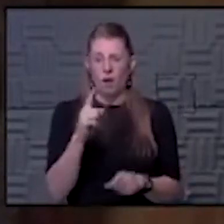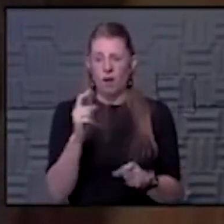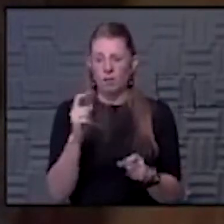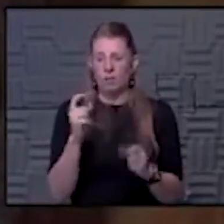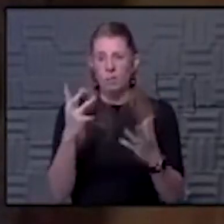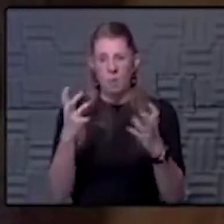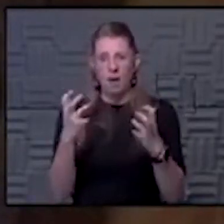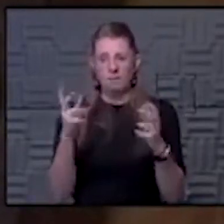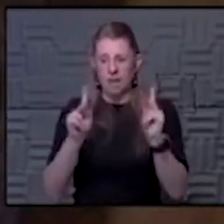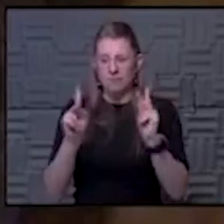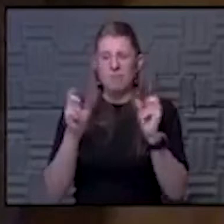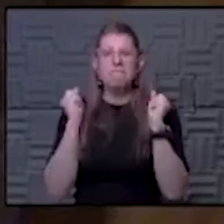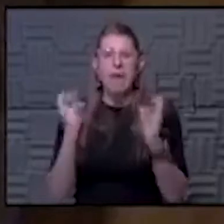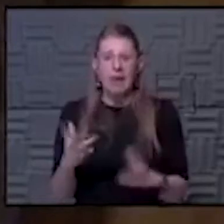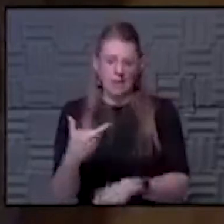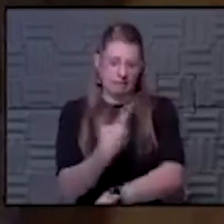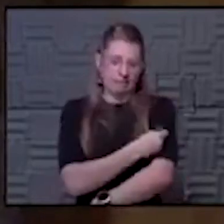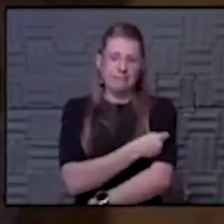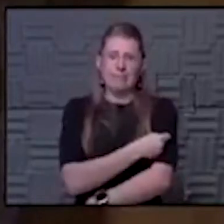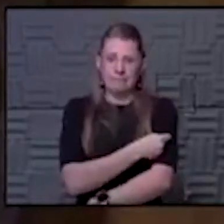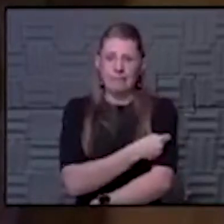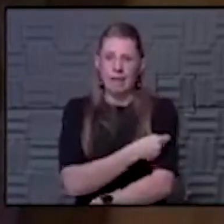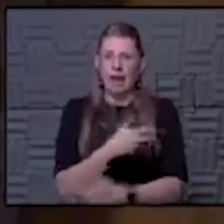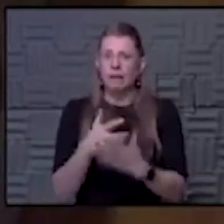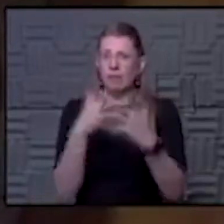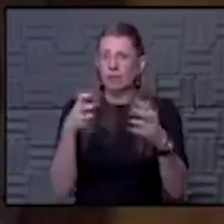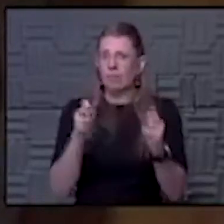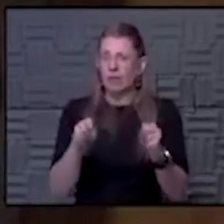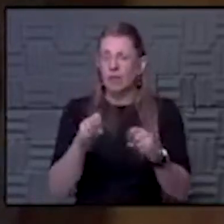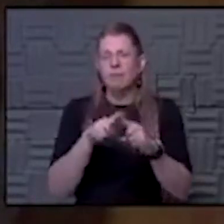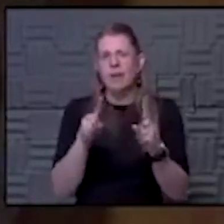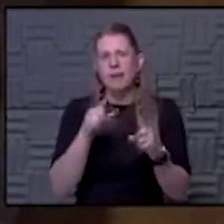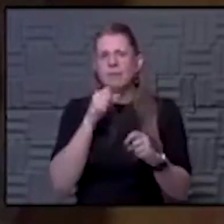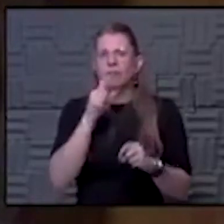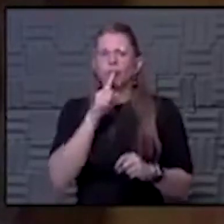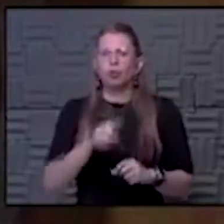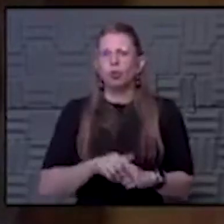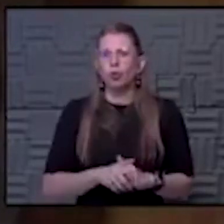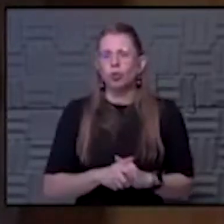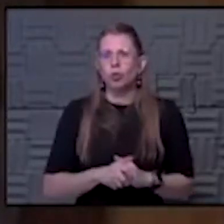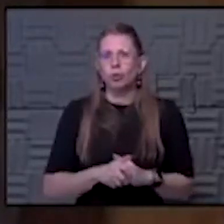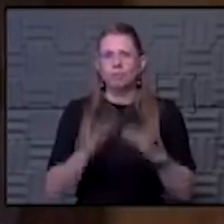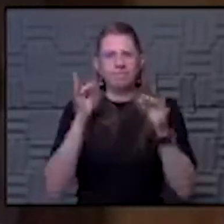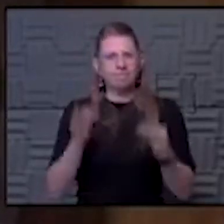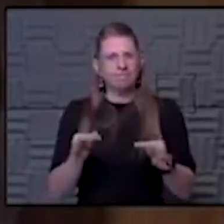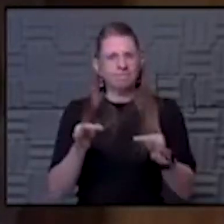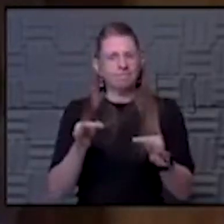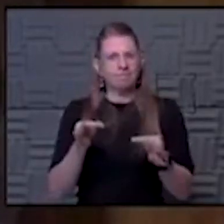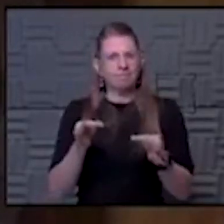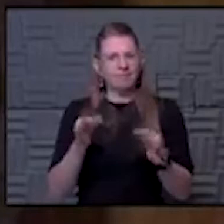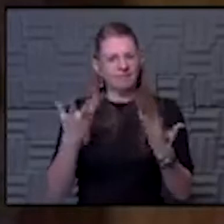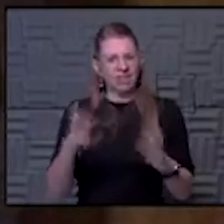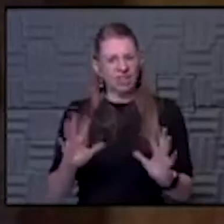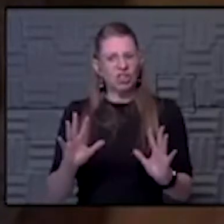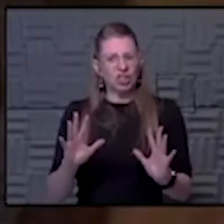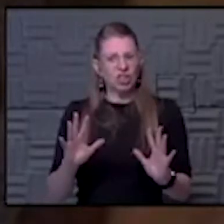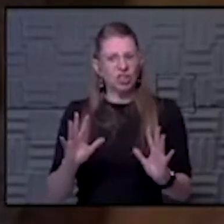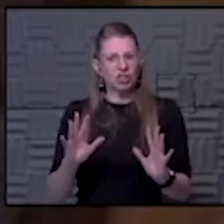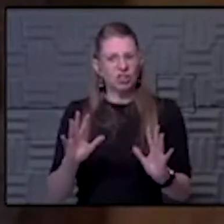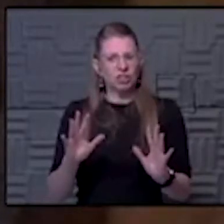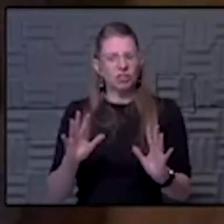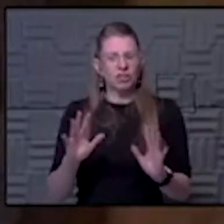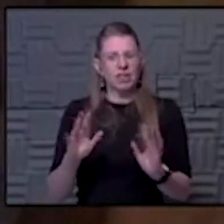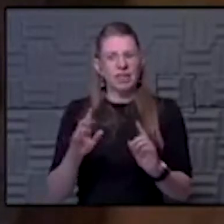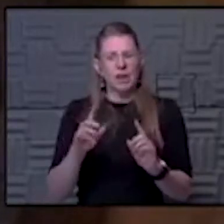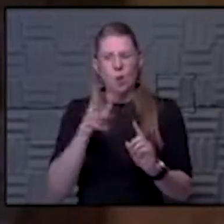people vaccinated as possible. But I'm not sure that decision has been made. I'd have to defer to Dr.